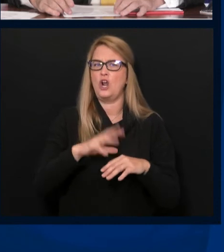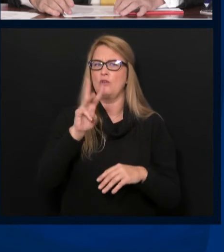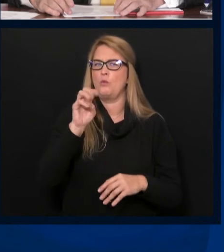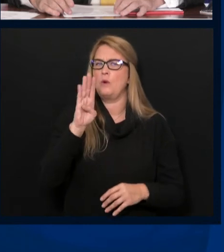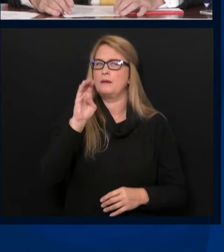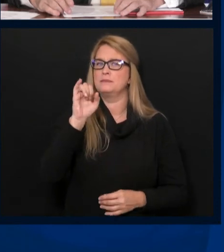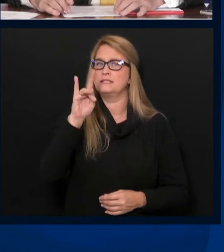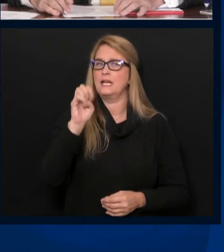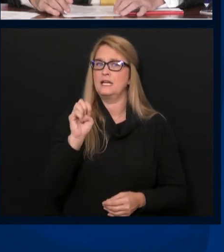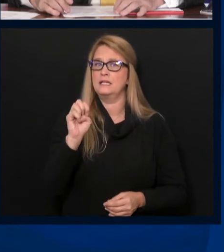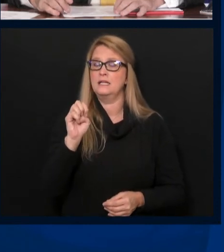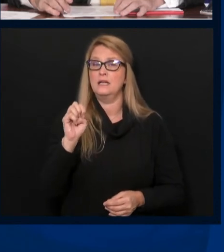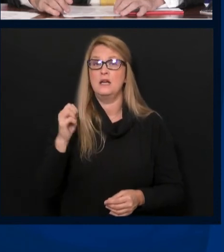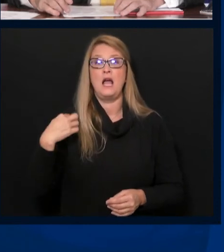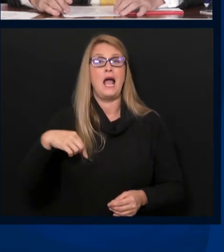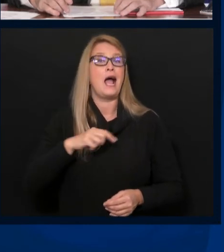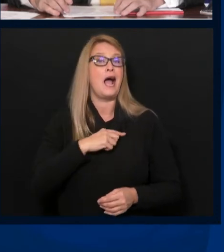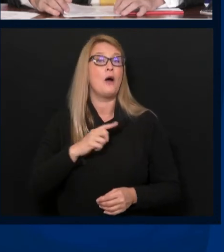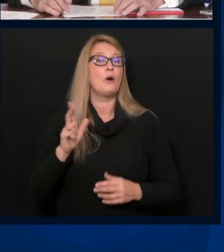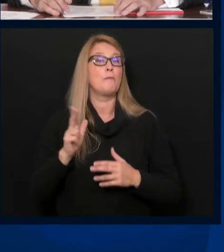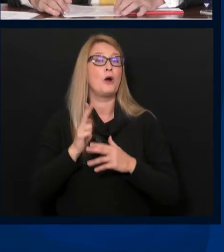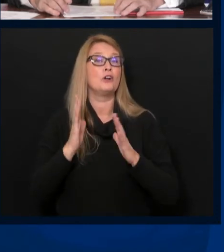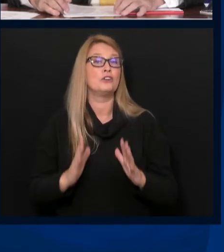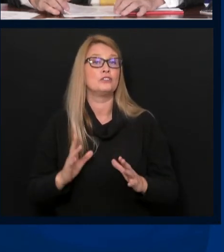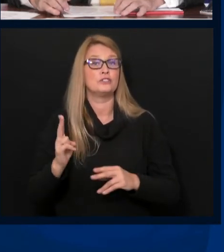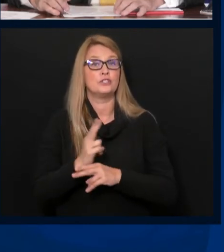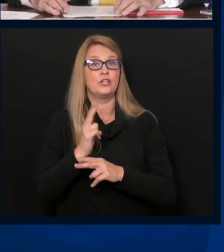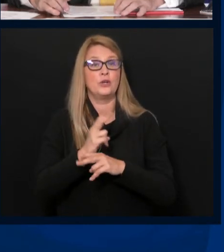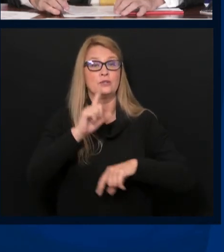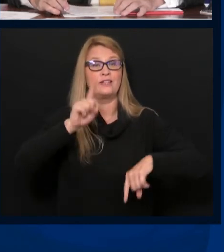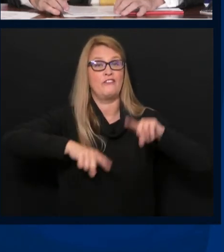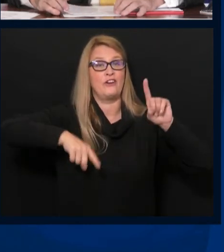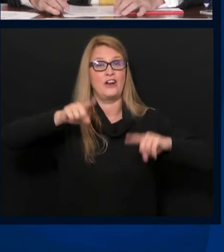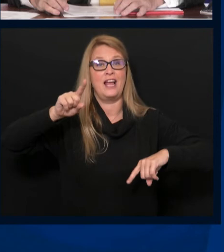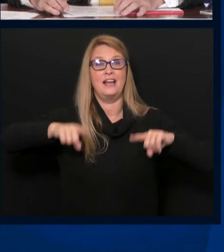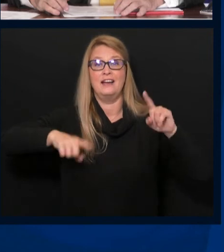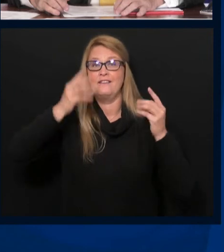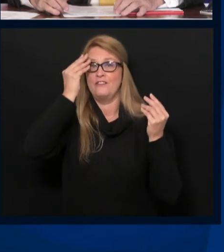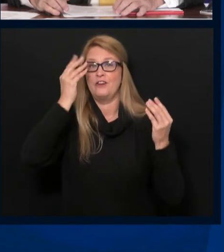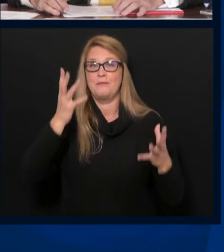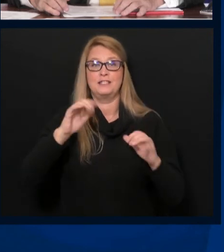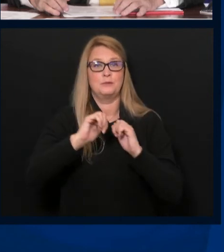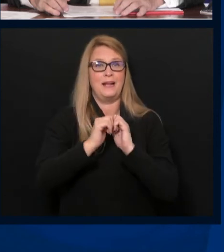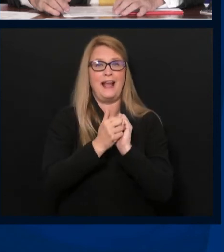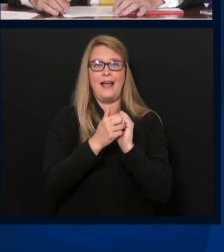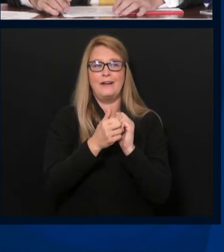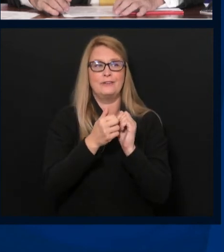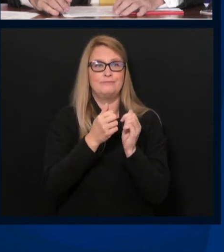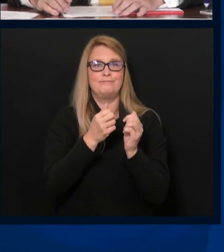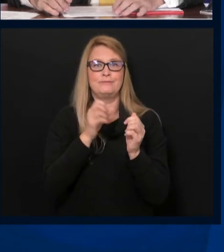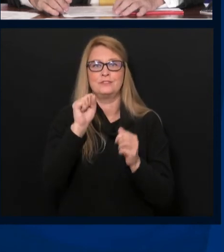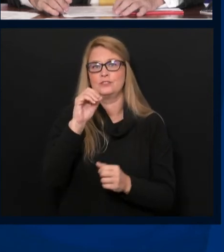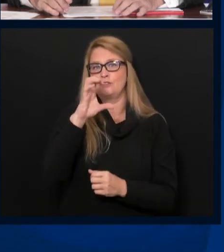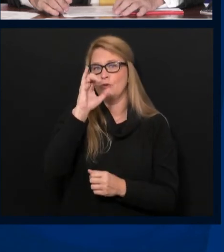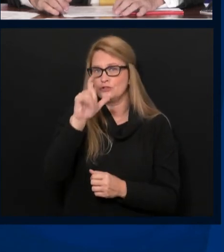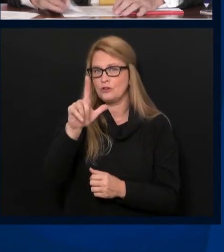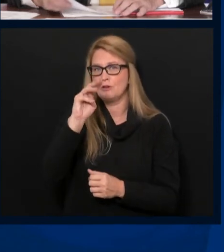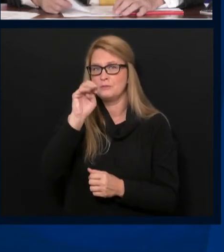Also, our partners use a whole variety of methods for getting this information out to you, like social media,